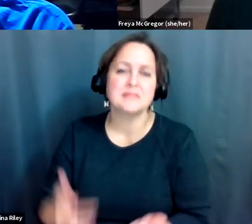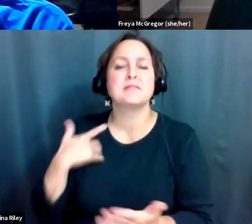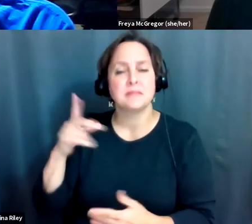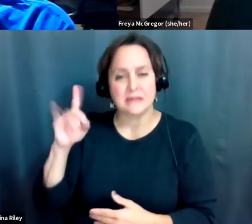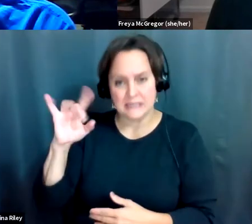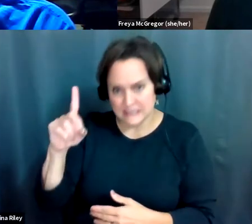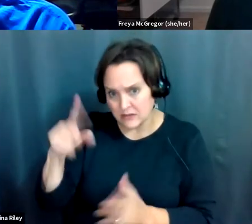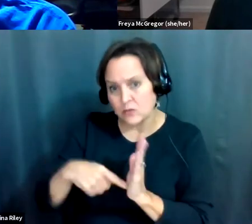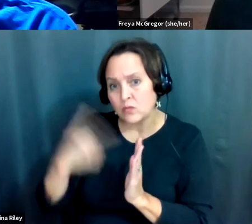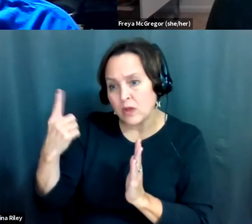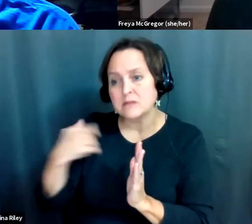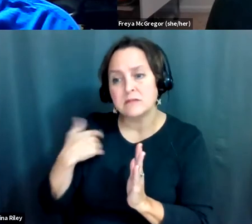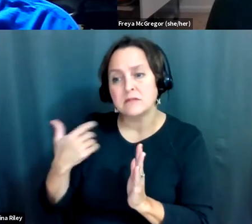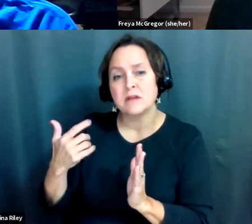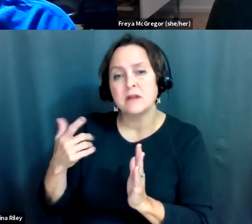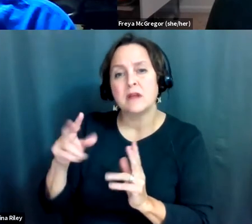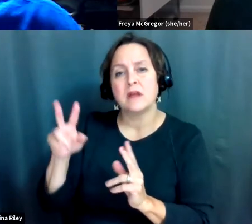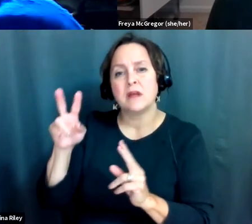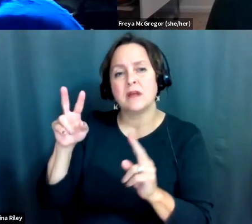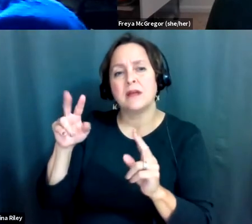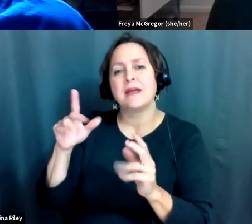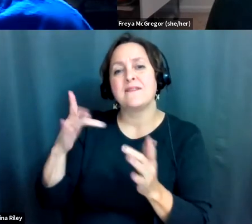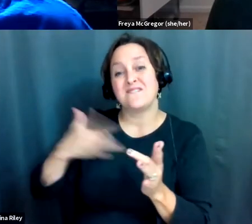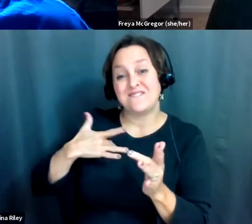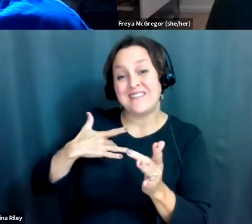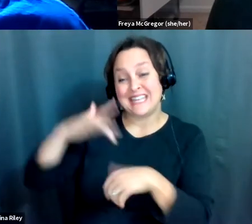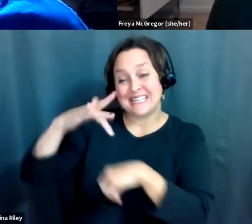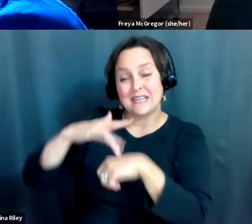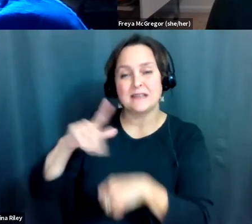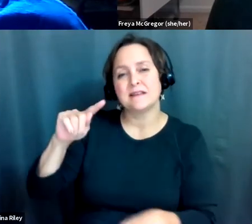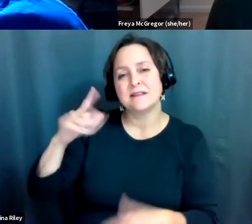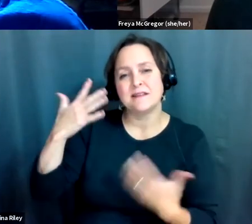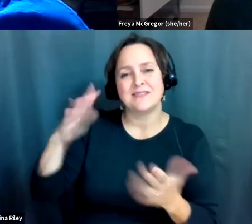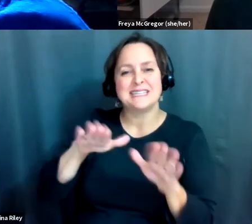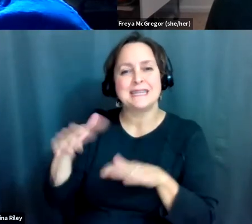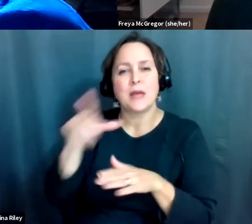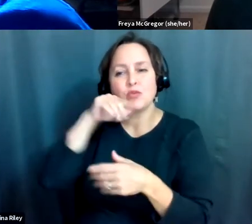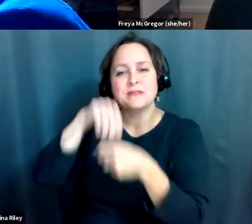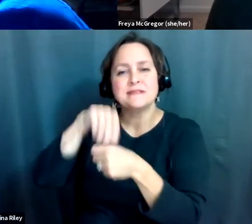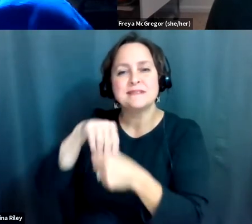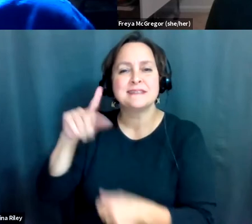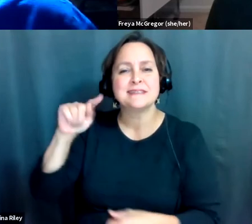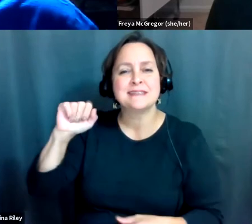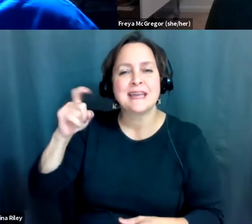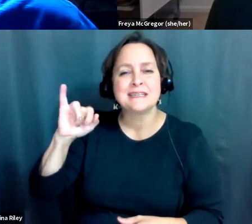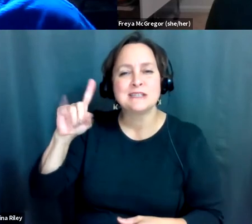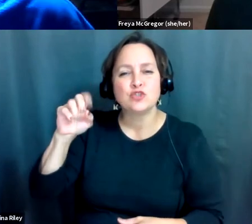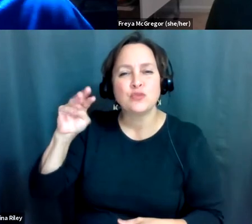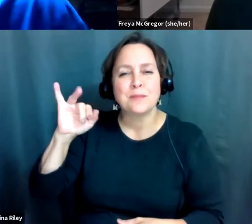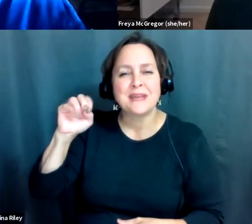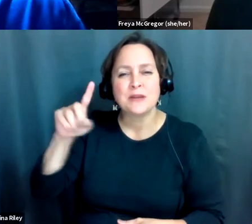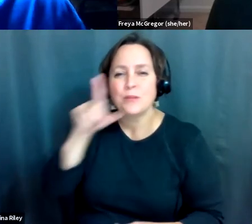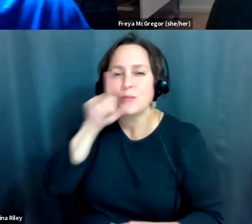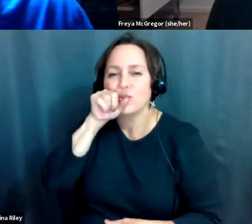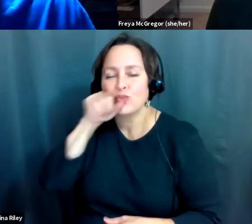um, taxidermy birds. In fact, at the Perkins school for the blind, where I used to work, they had a, uh,